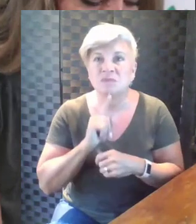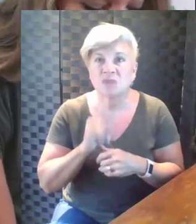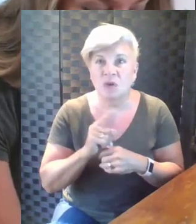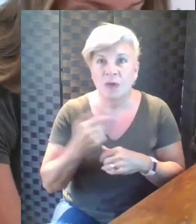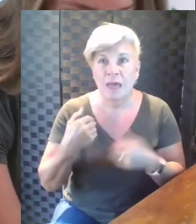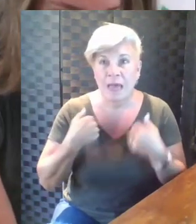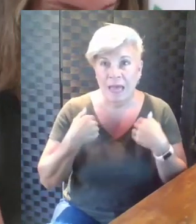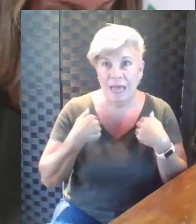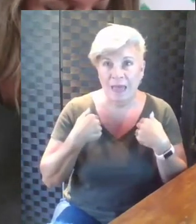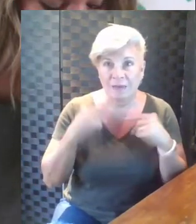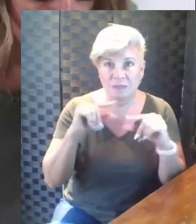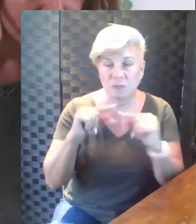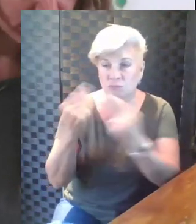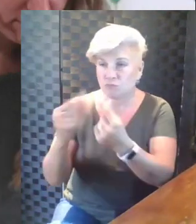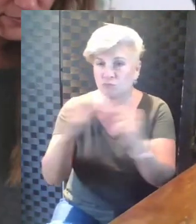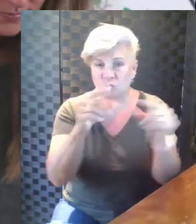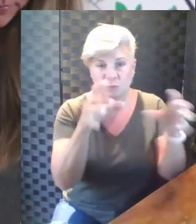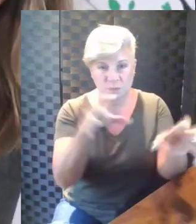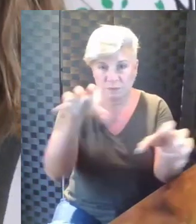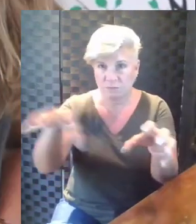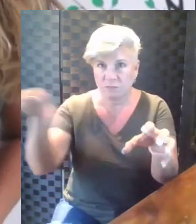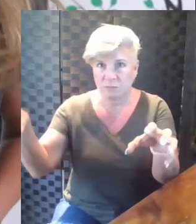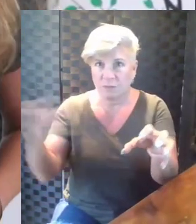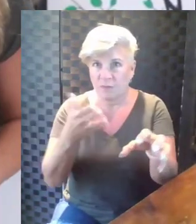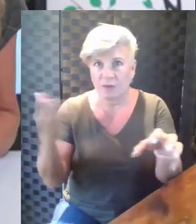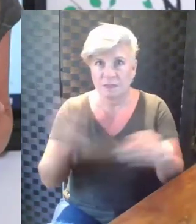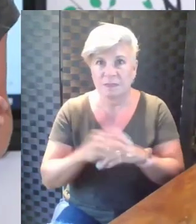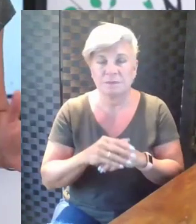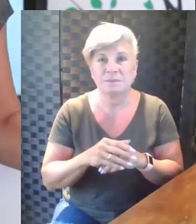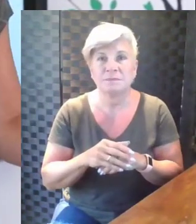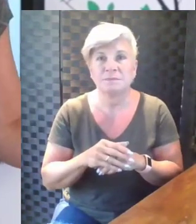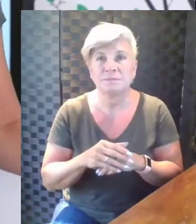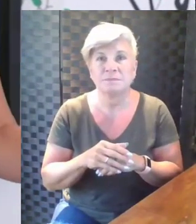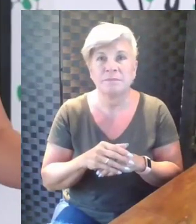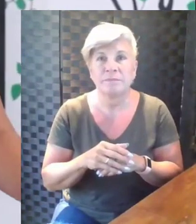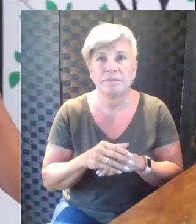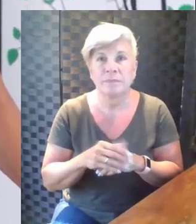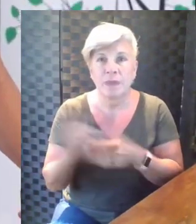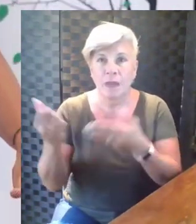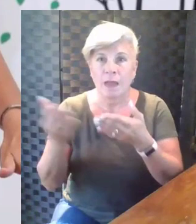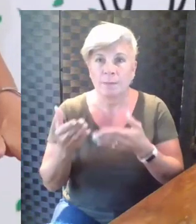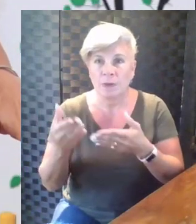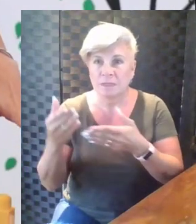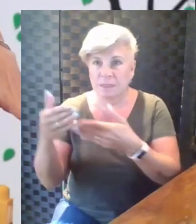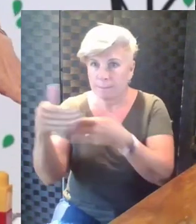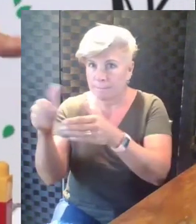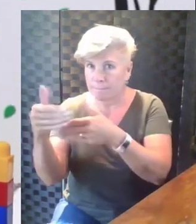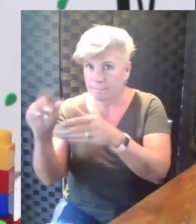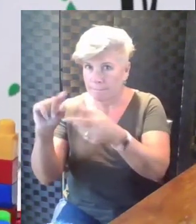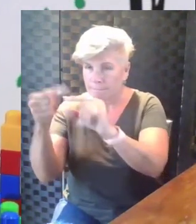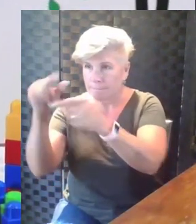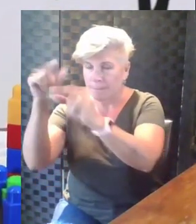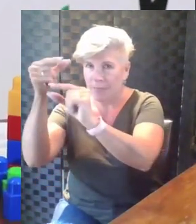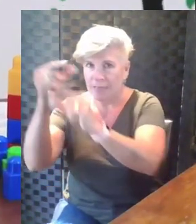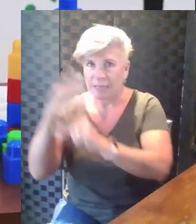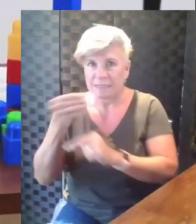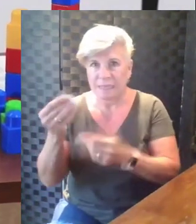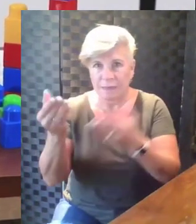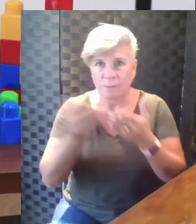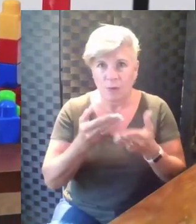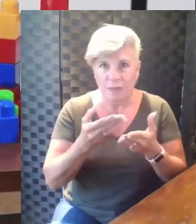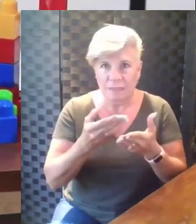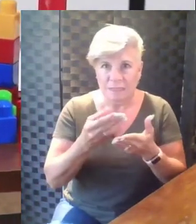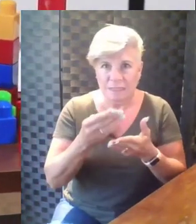I have some groups of objects here, minus my pen. So I brought some blocks, and I brought